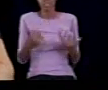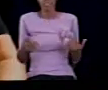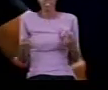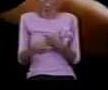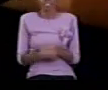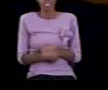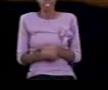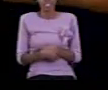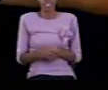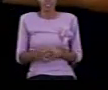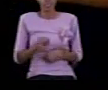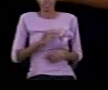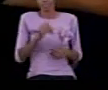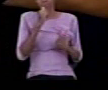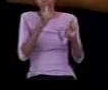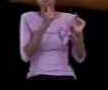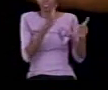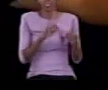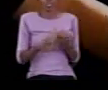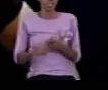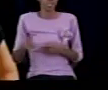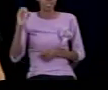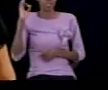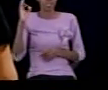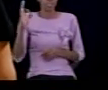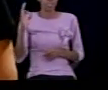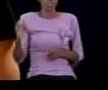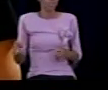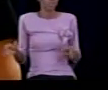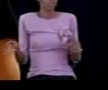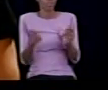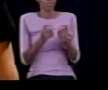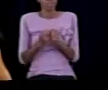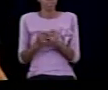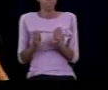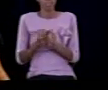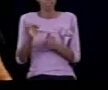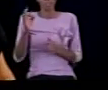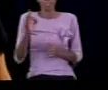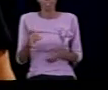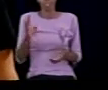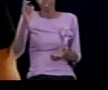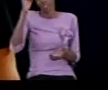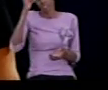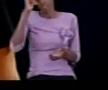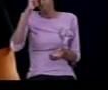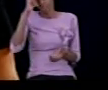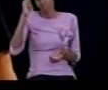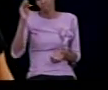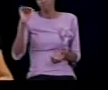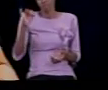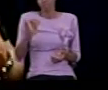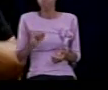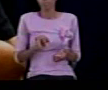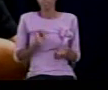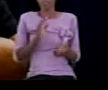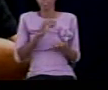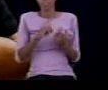And blessed to minister alongside Pastor Kumuyi and to be with you. And as